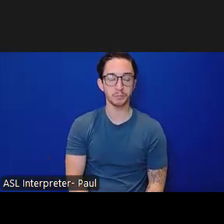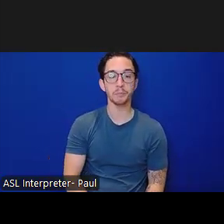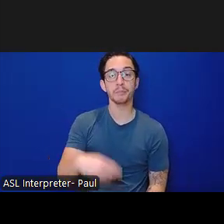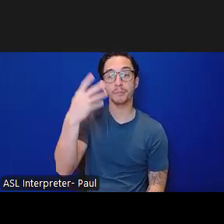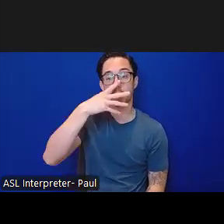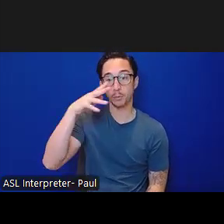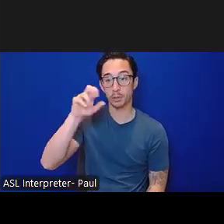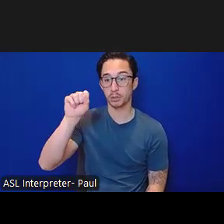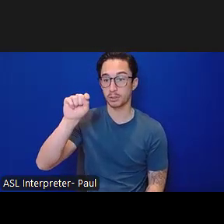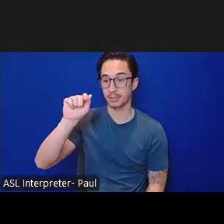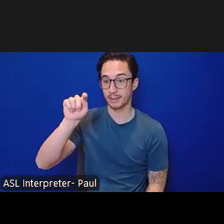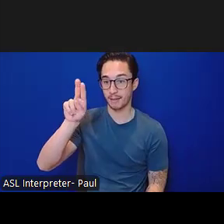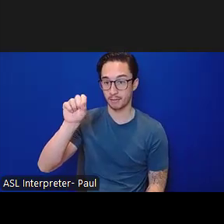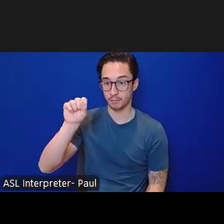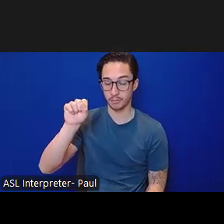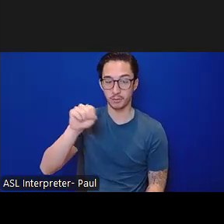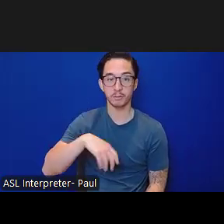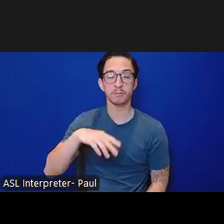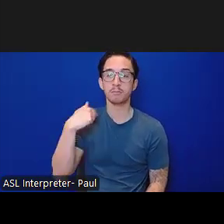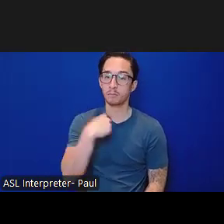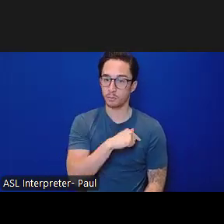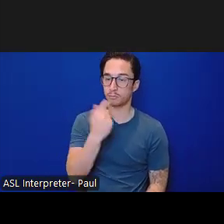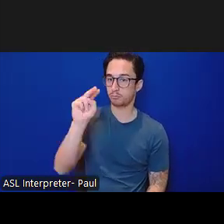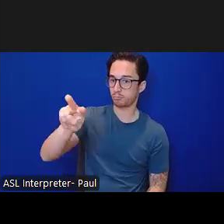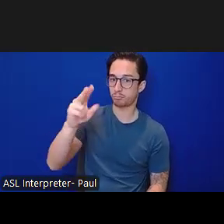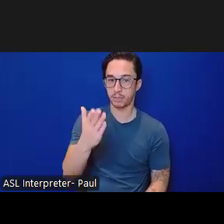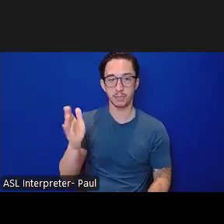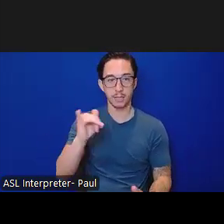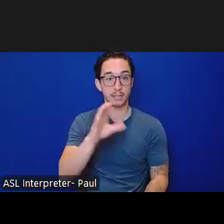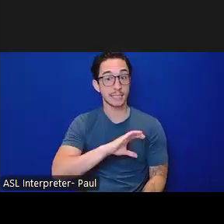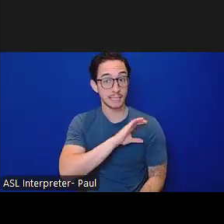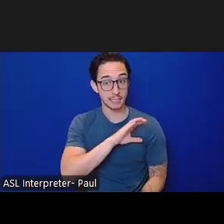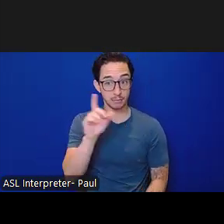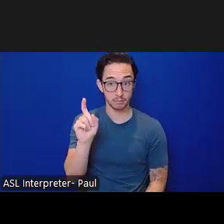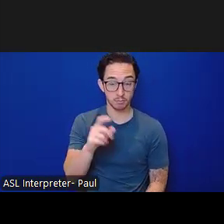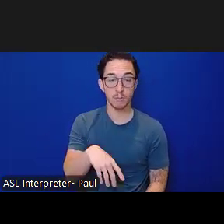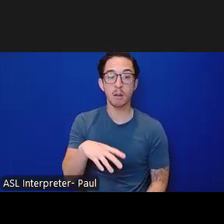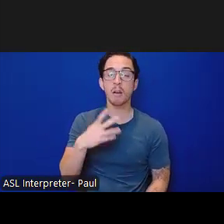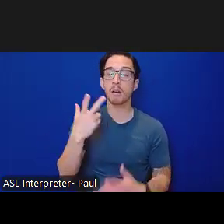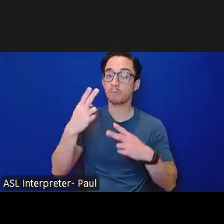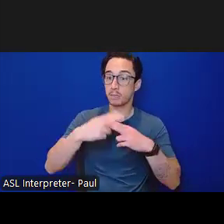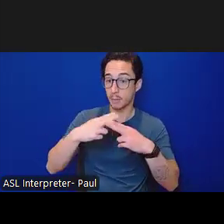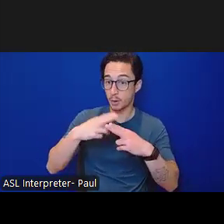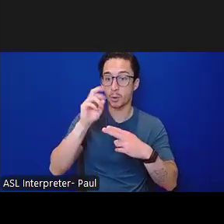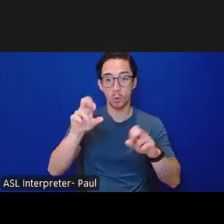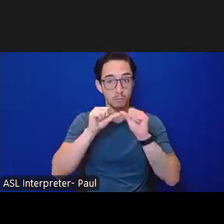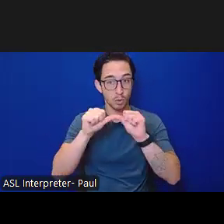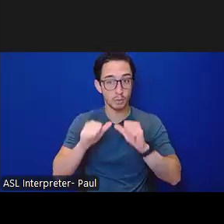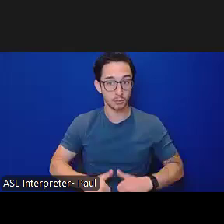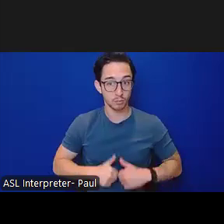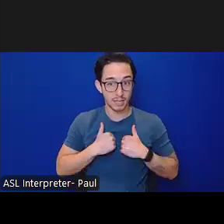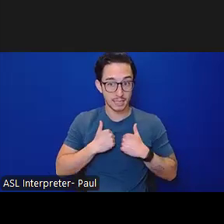Immigration status. So we're looking at things like citizenship, temporary or permanent